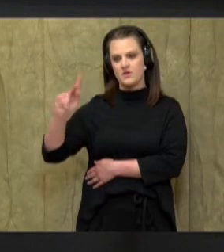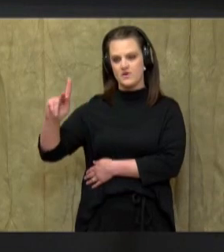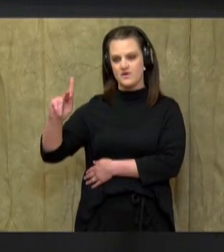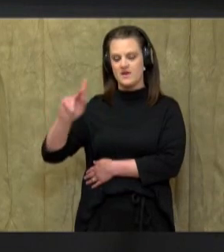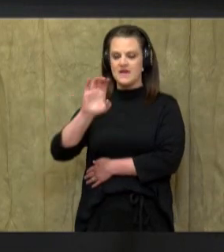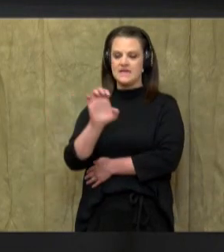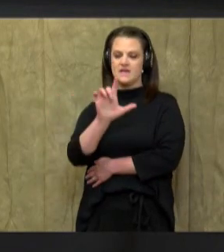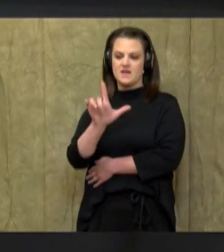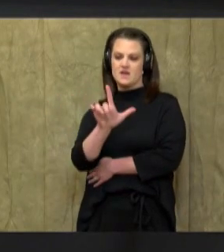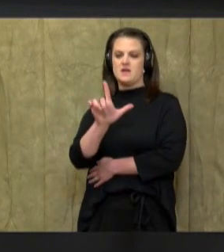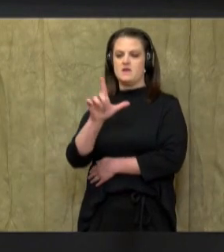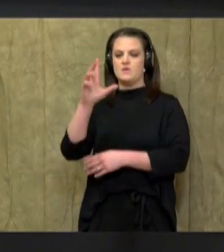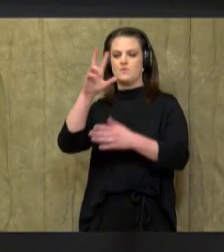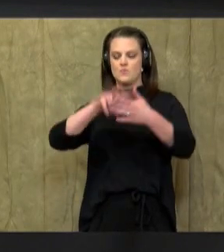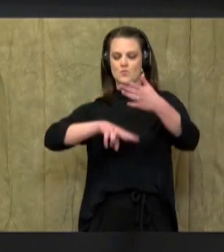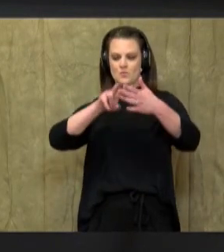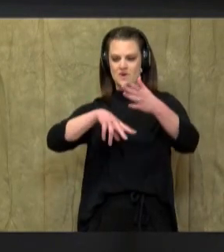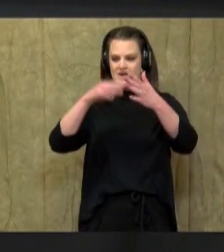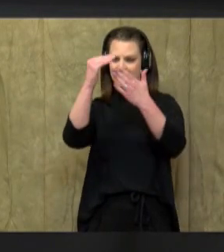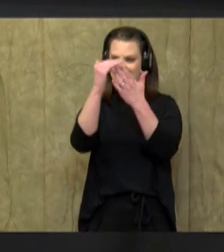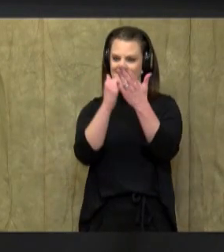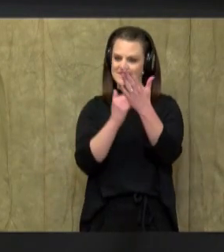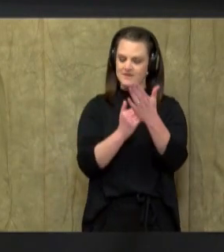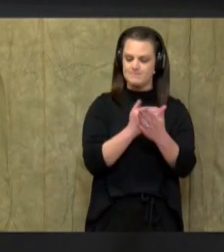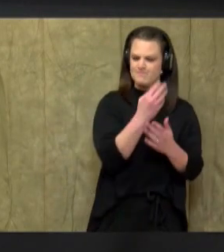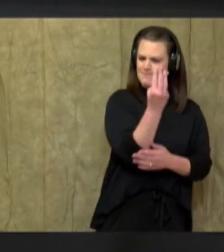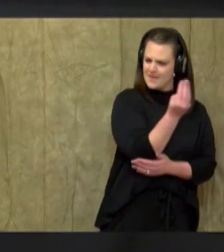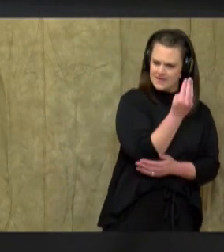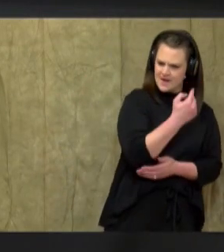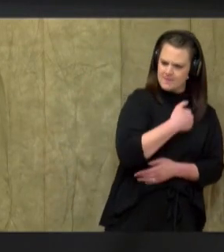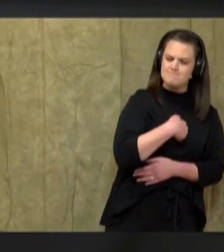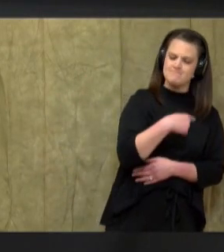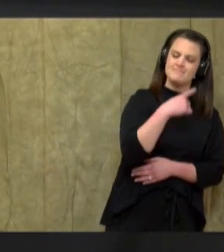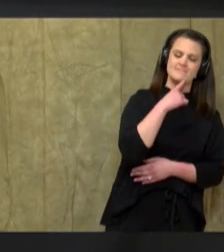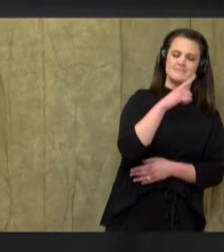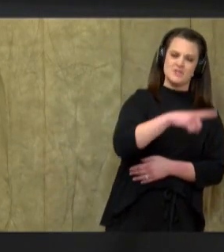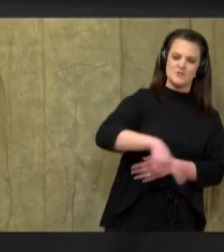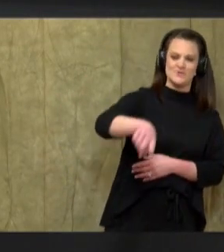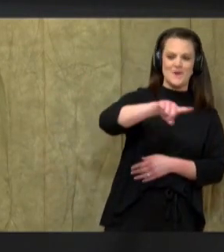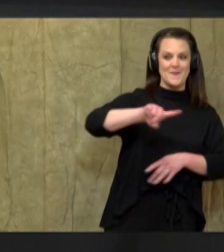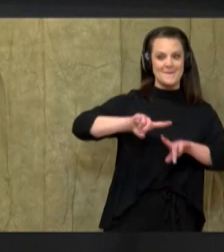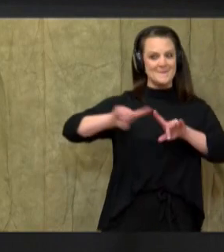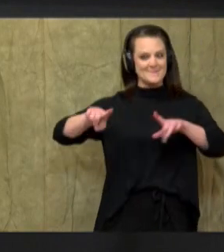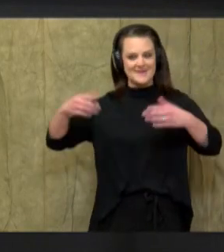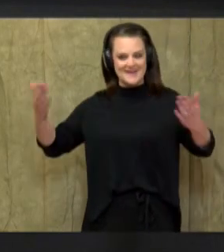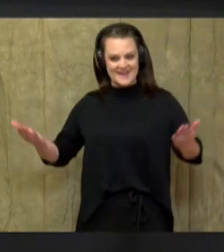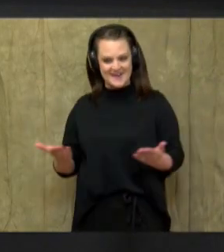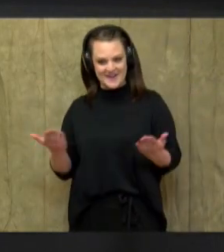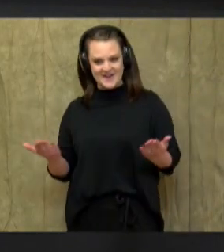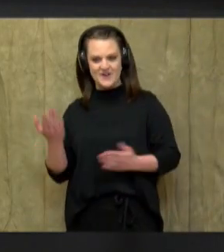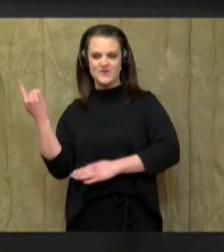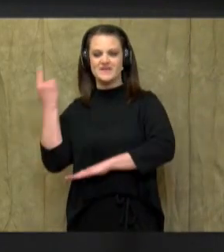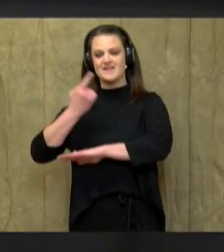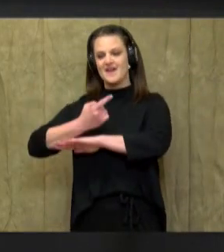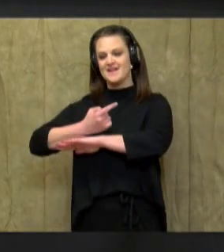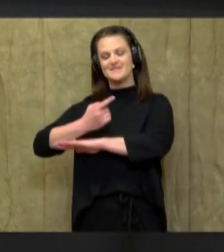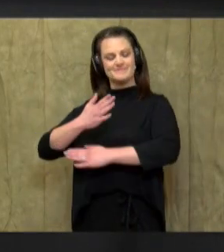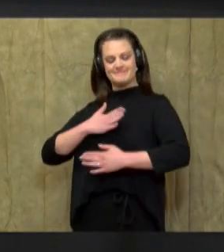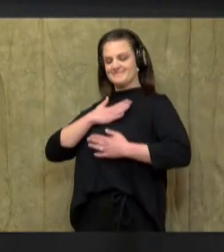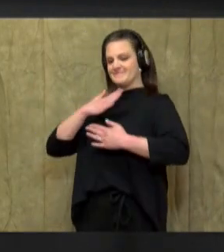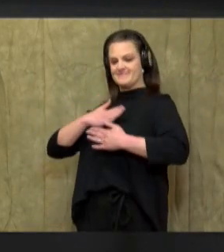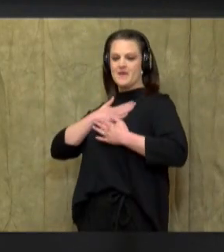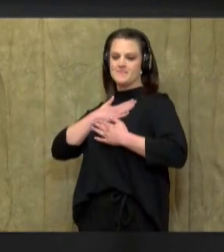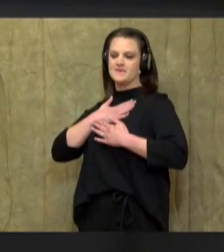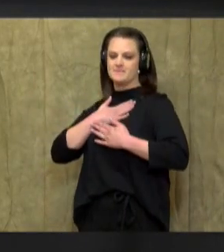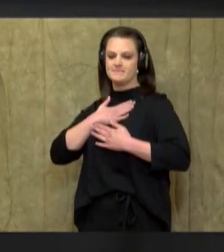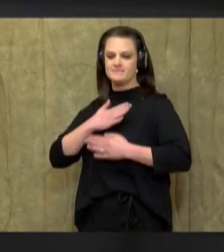this afternoon. I sure did miss you Monday afternoon, but I'm here today and I'm so glad that I am. We